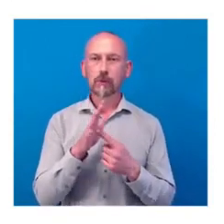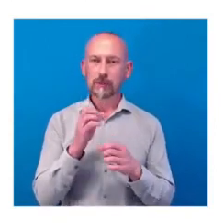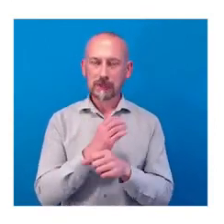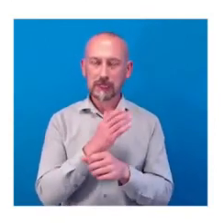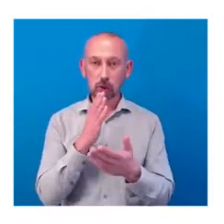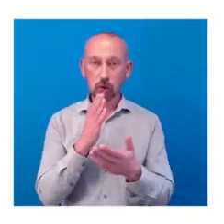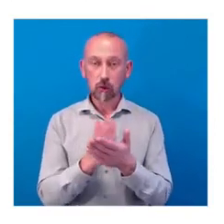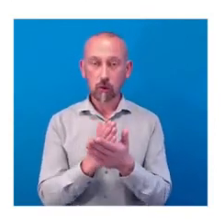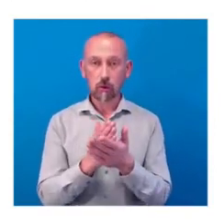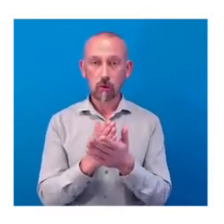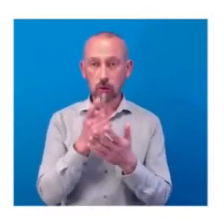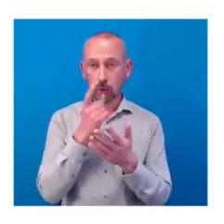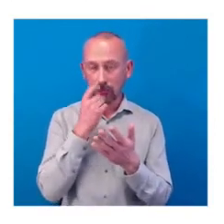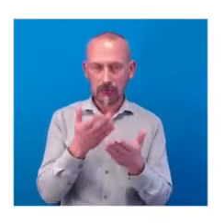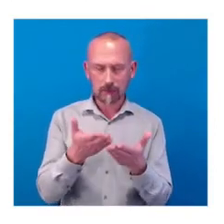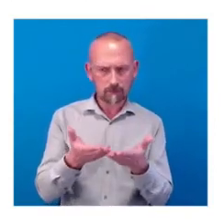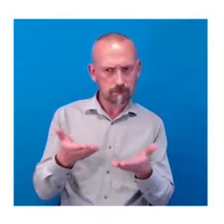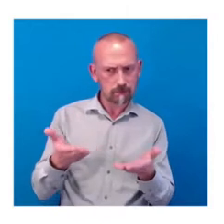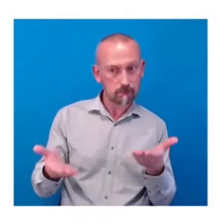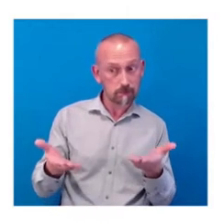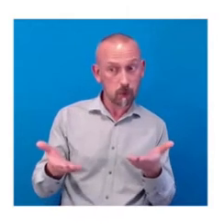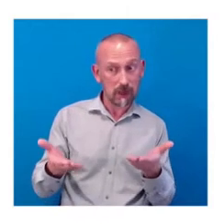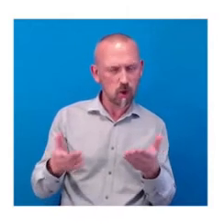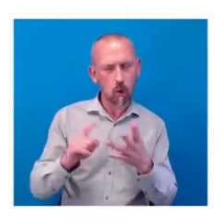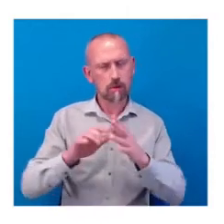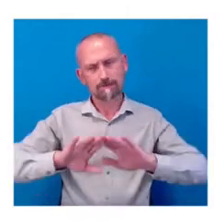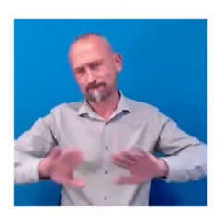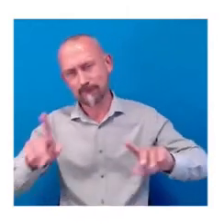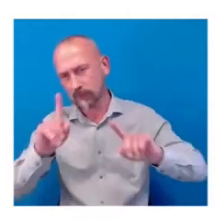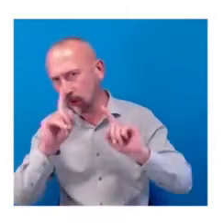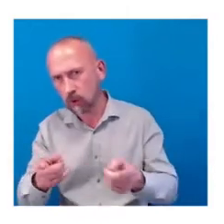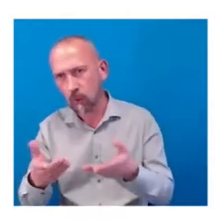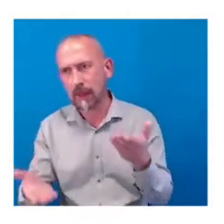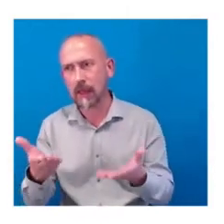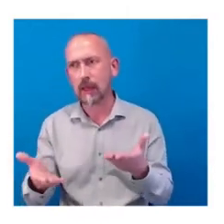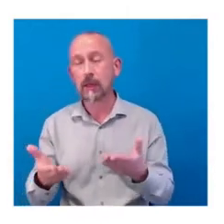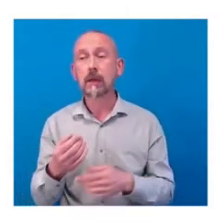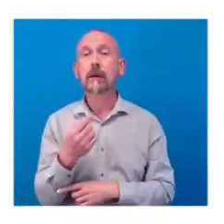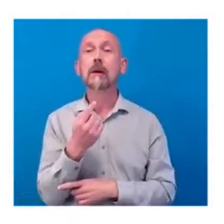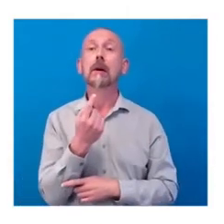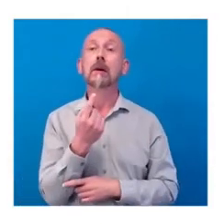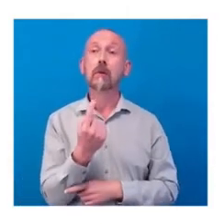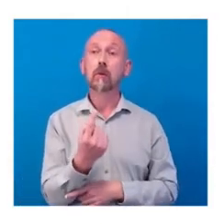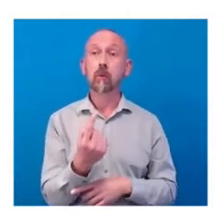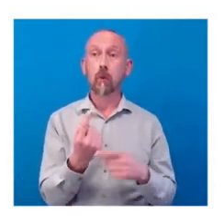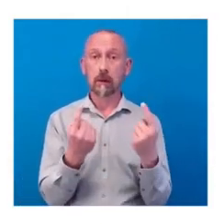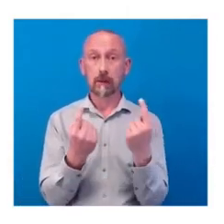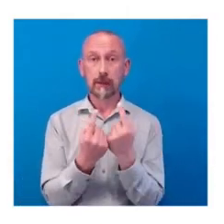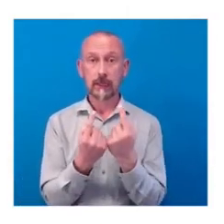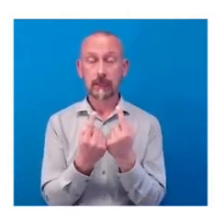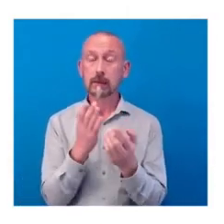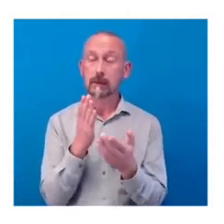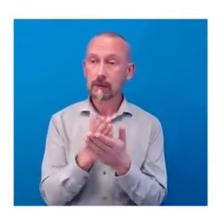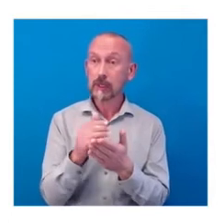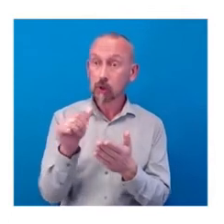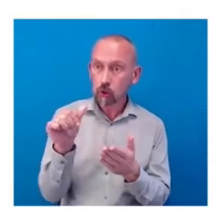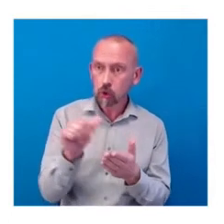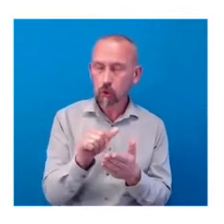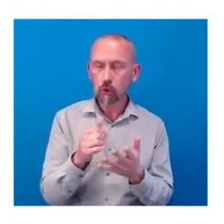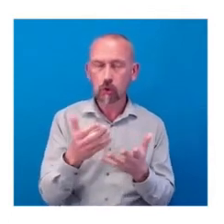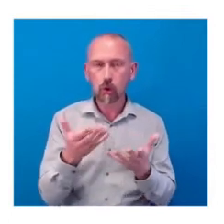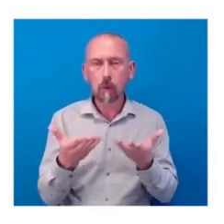and where you can't. And, you know, and I think where we should be comparing is definitely, are we audio describing the correct things? You know,